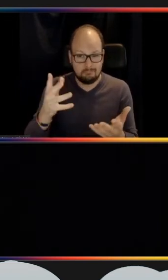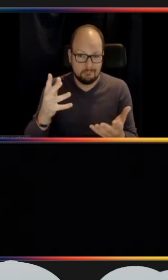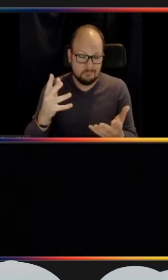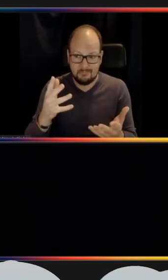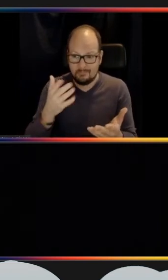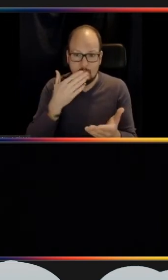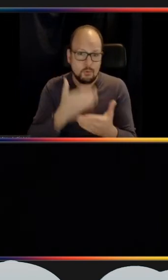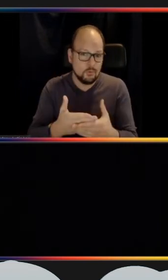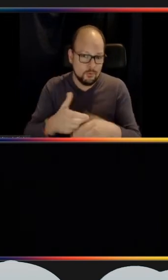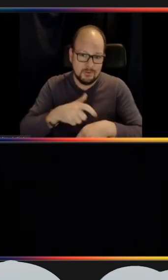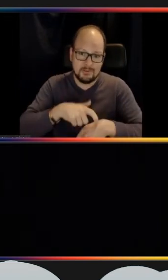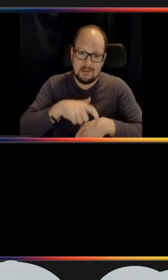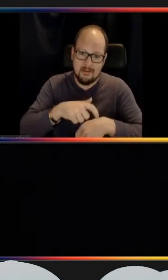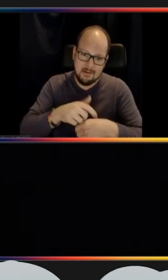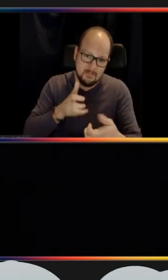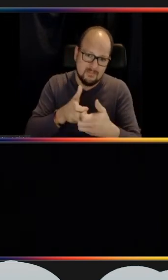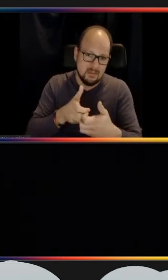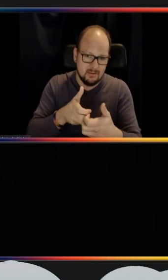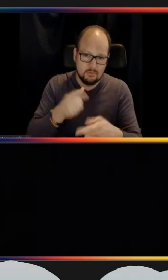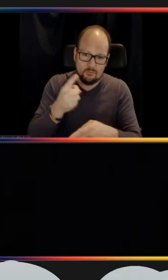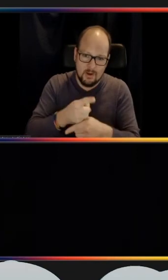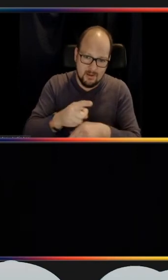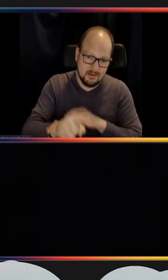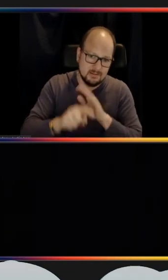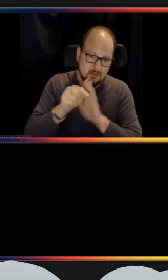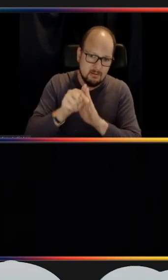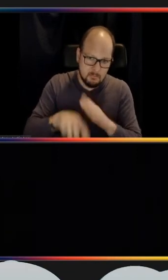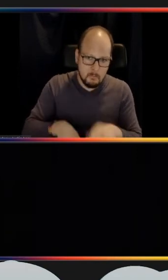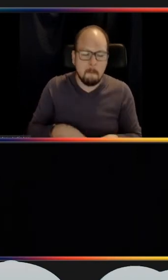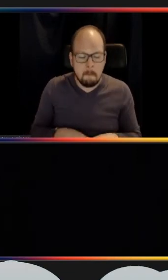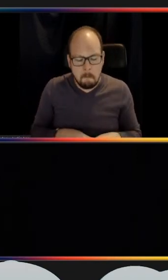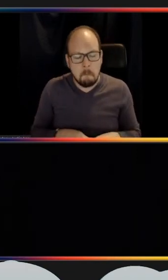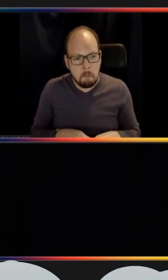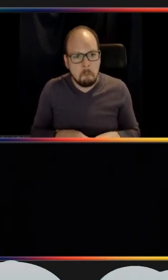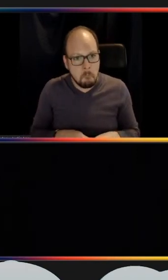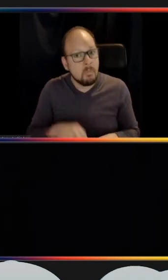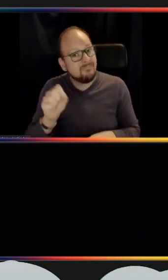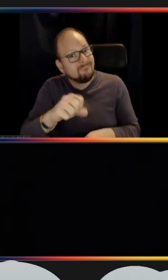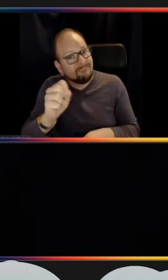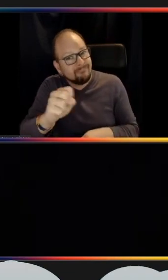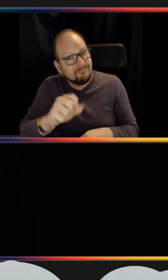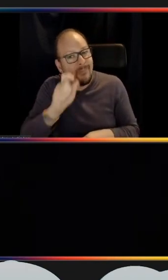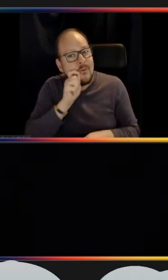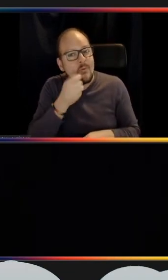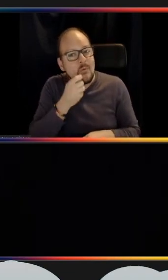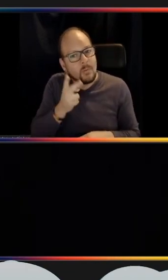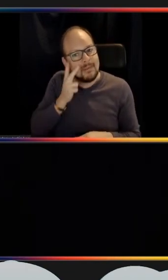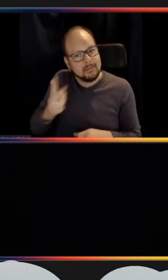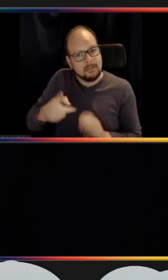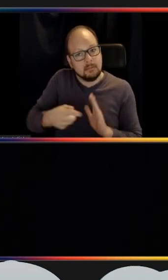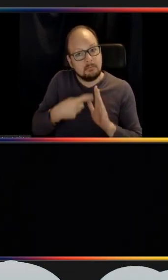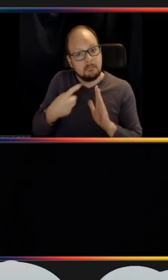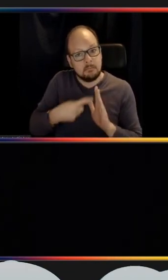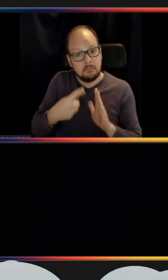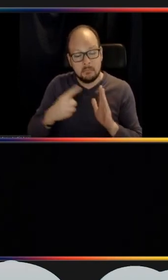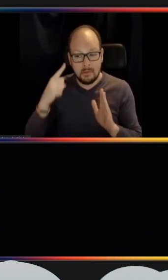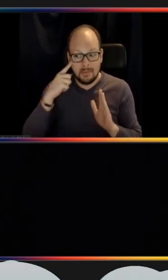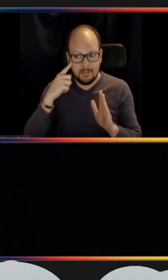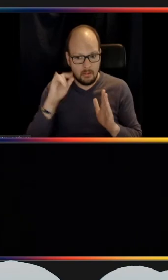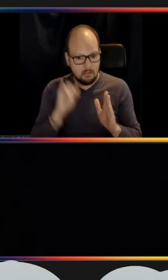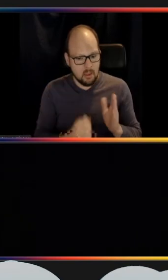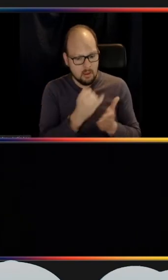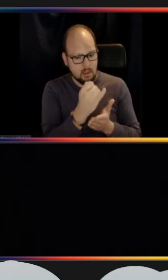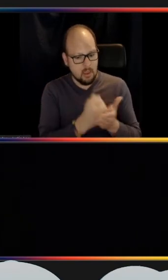we were very excited to get to do that. Yeah, it was so cool seeing sometimes the things that, you know, you're thinking about and an animation for